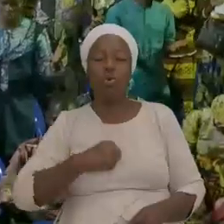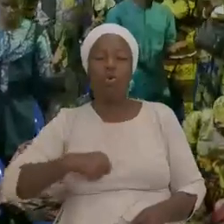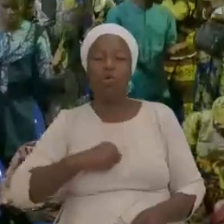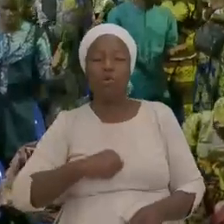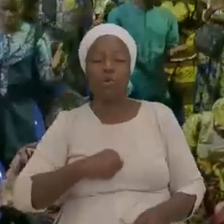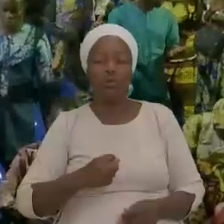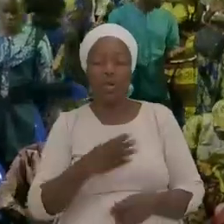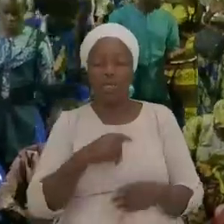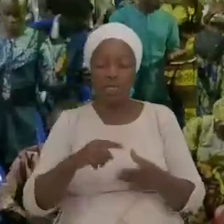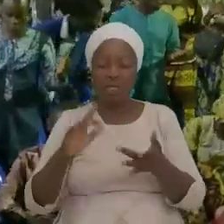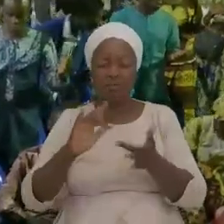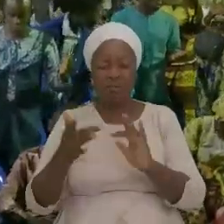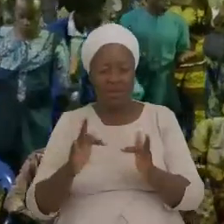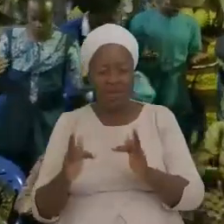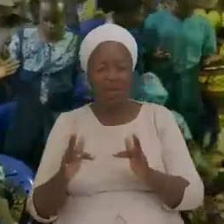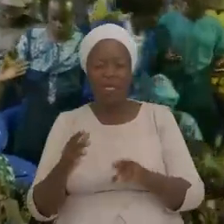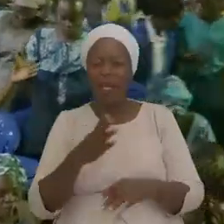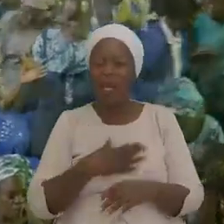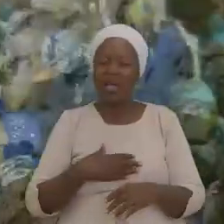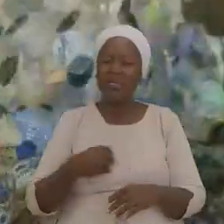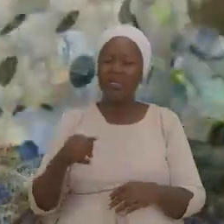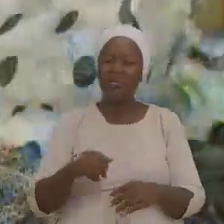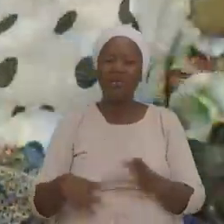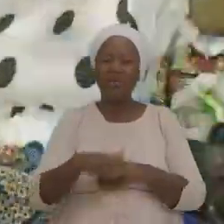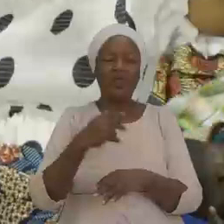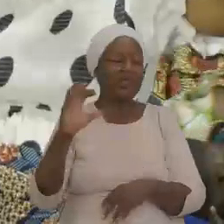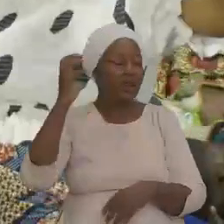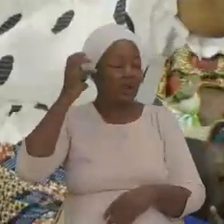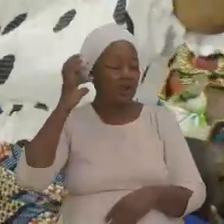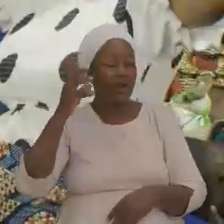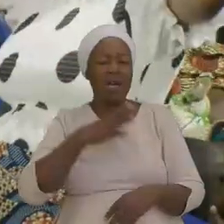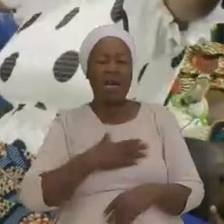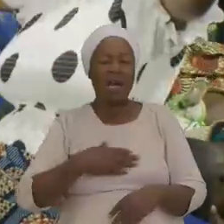online, over the radio, on the television,